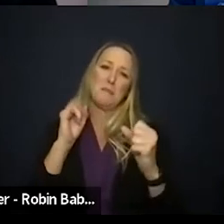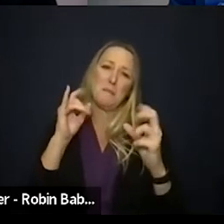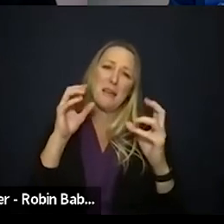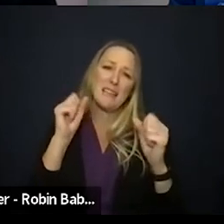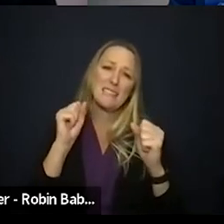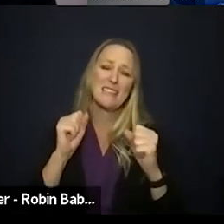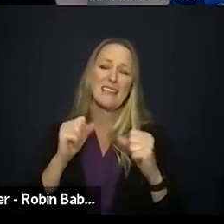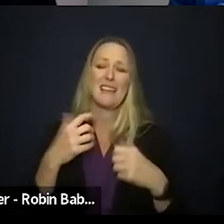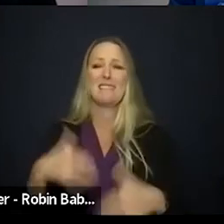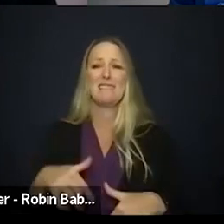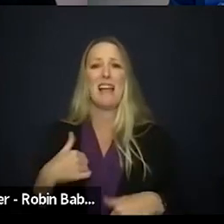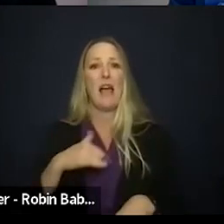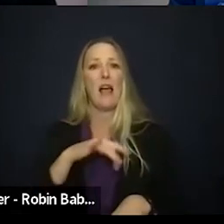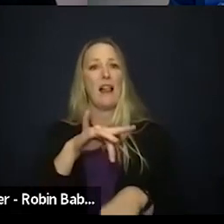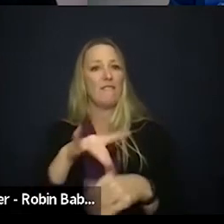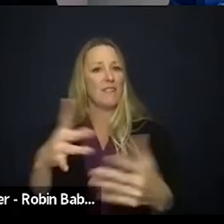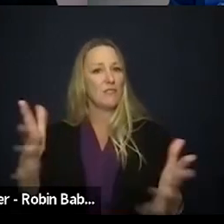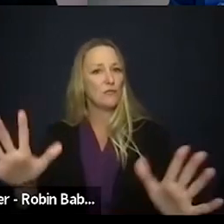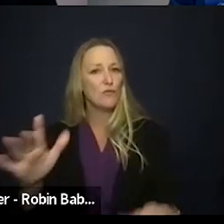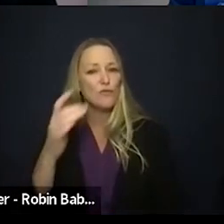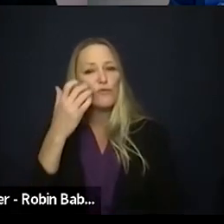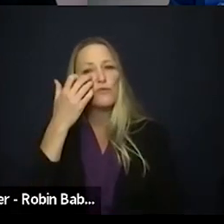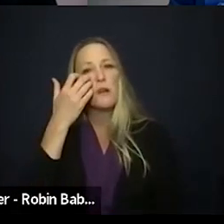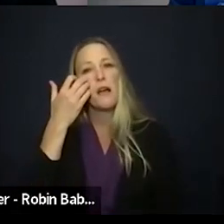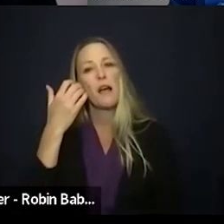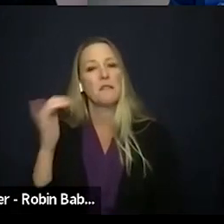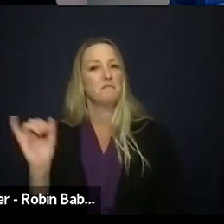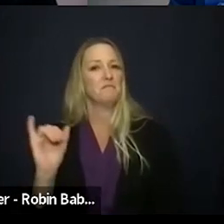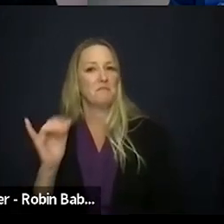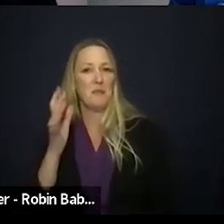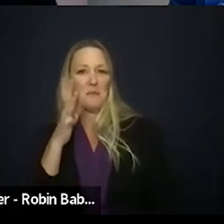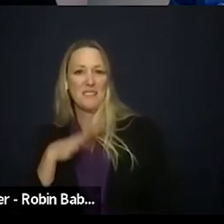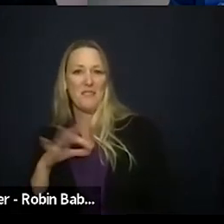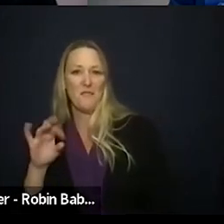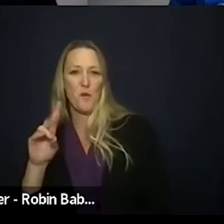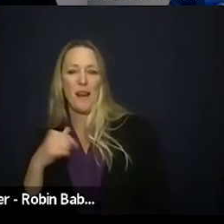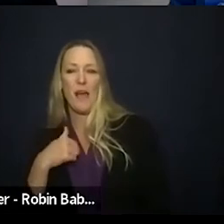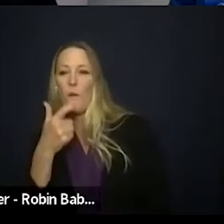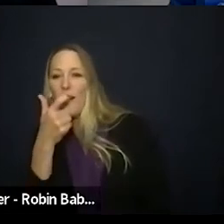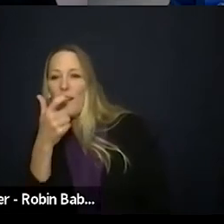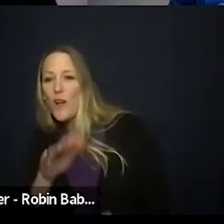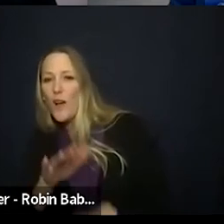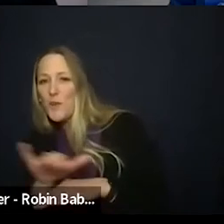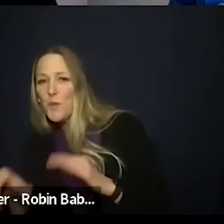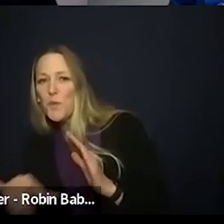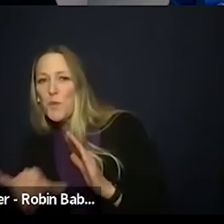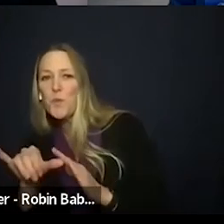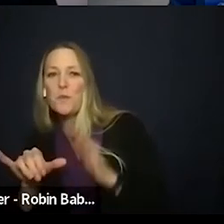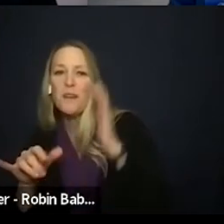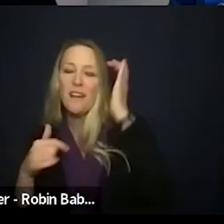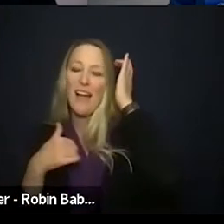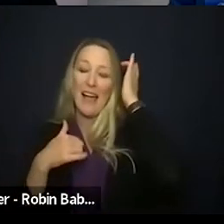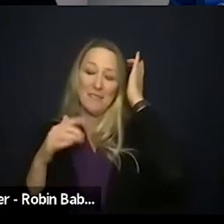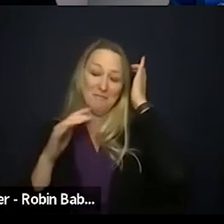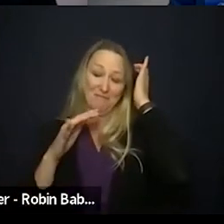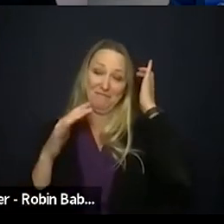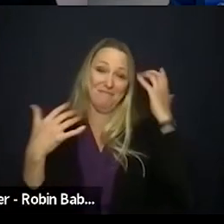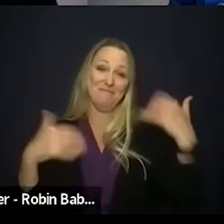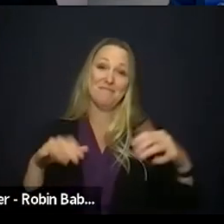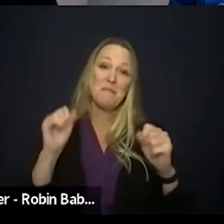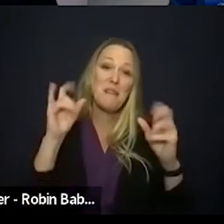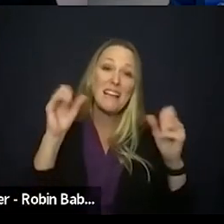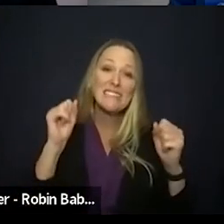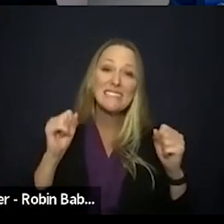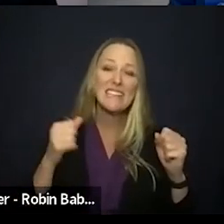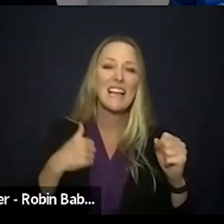i've been there i like miss ford i see it on youtube and it's just amazing it reminds me